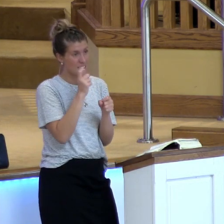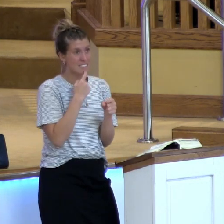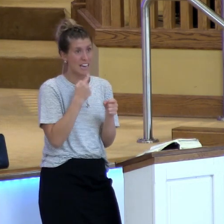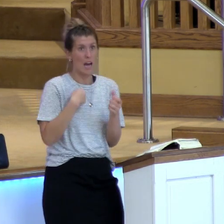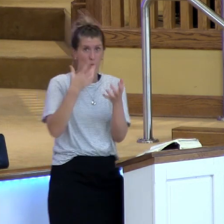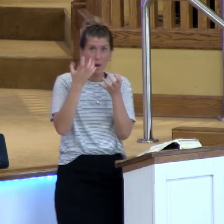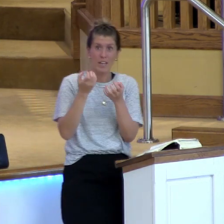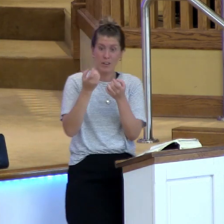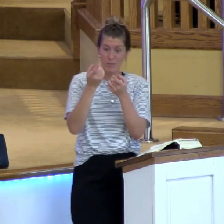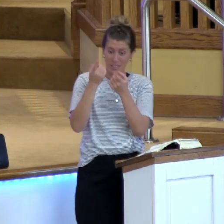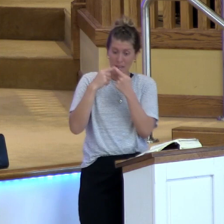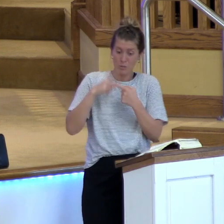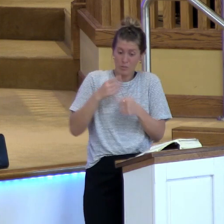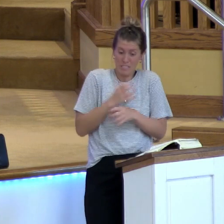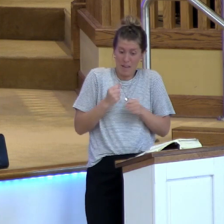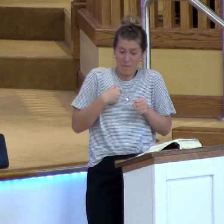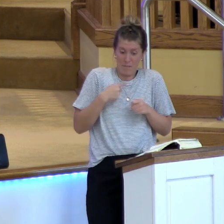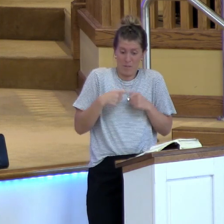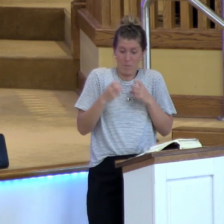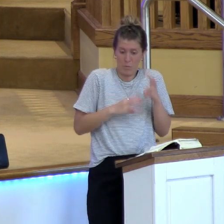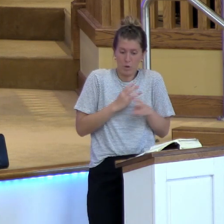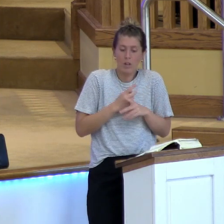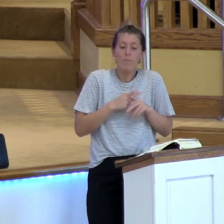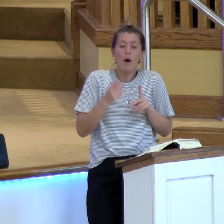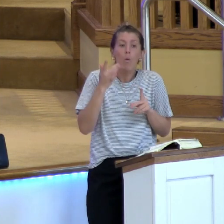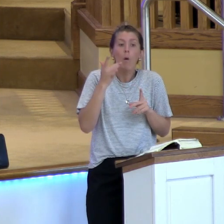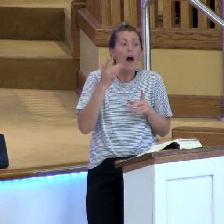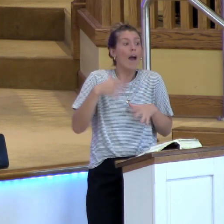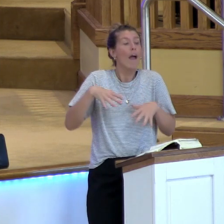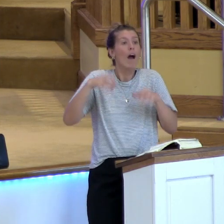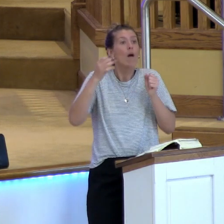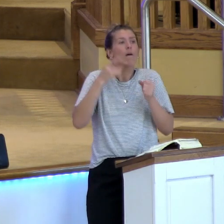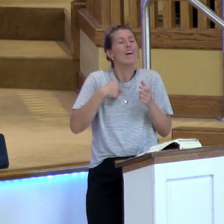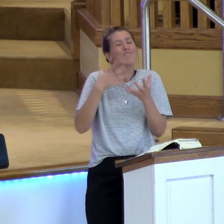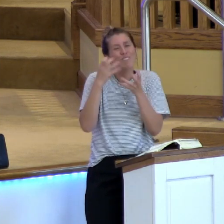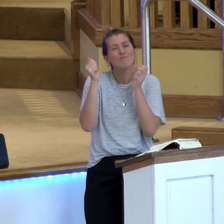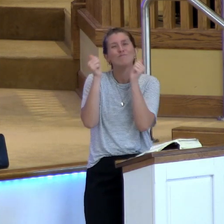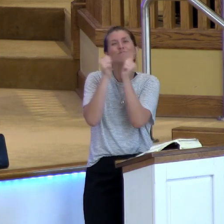you to come, God, to deliver me from this world. I want you to come because I want to be with you.